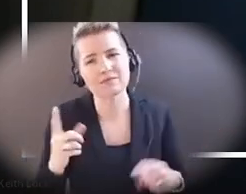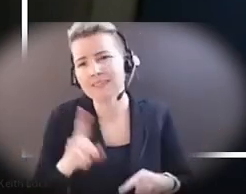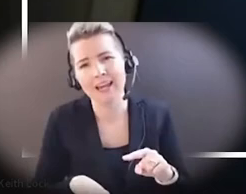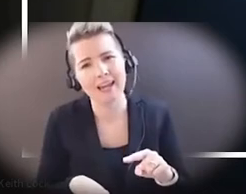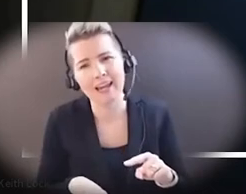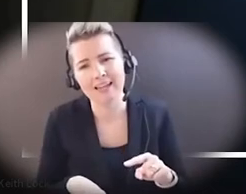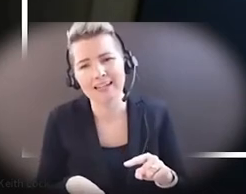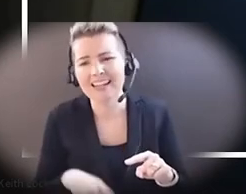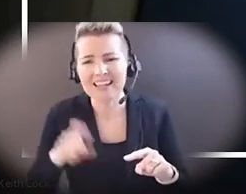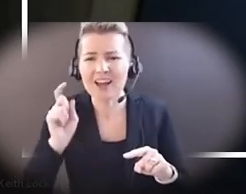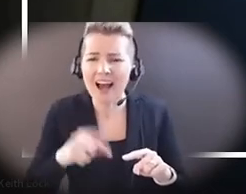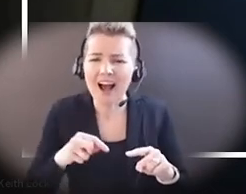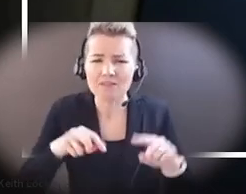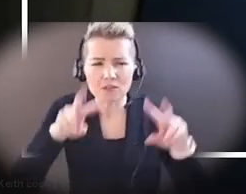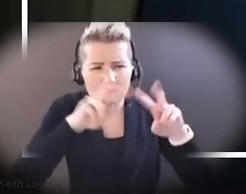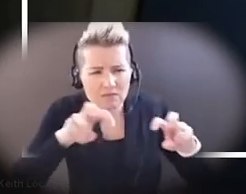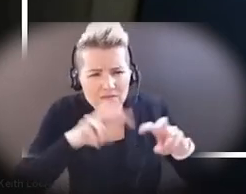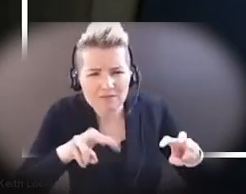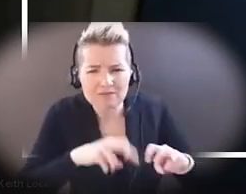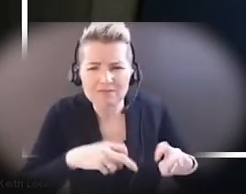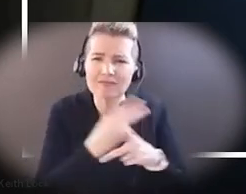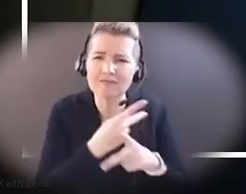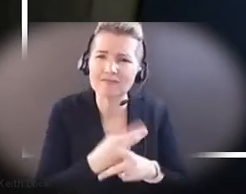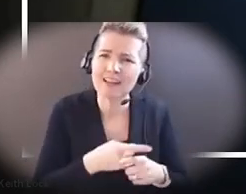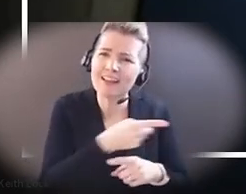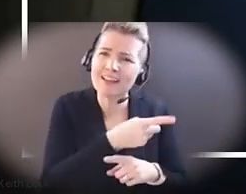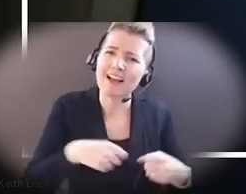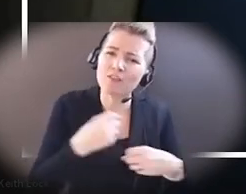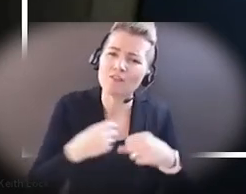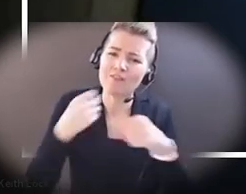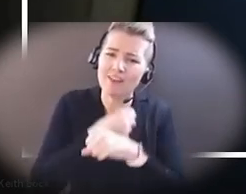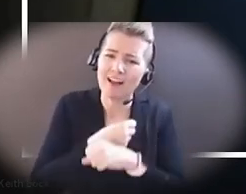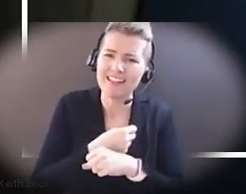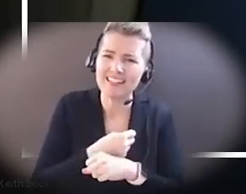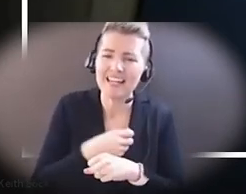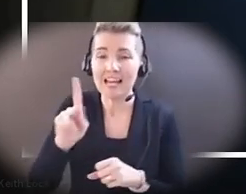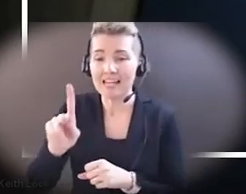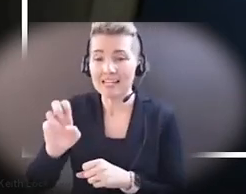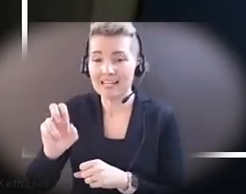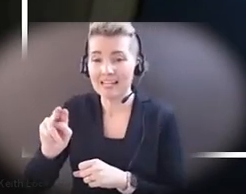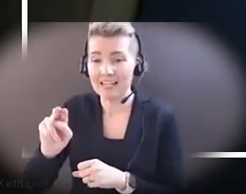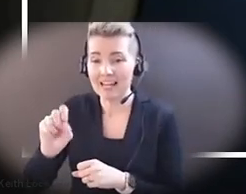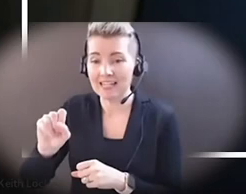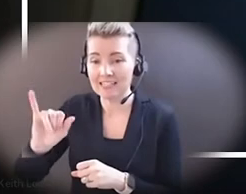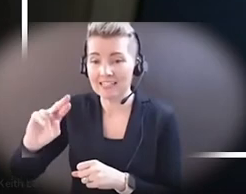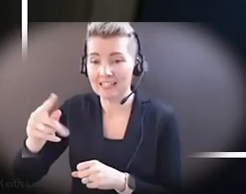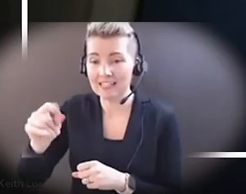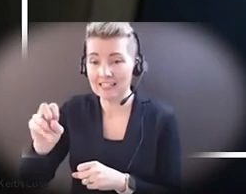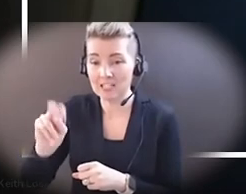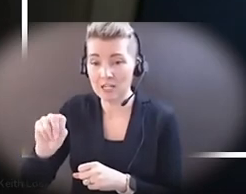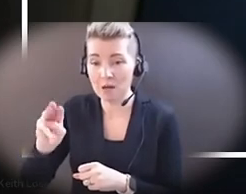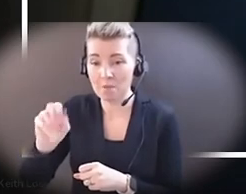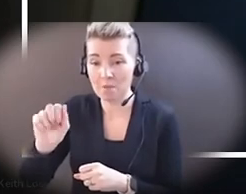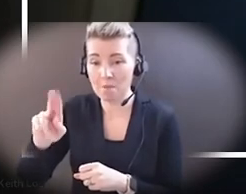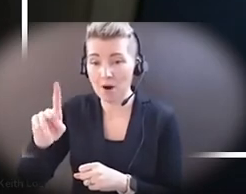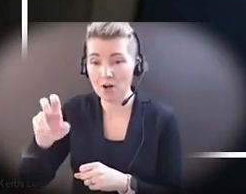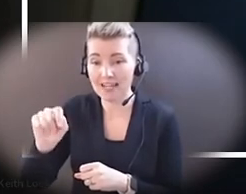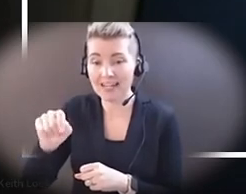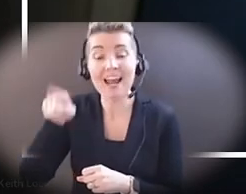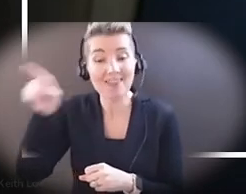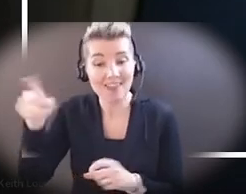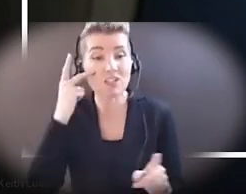there has to be some voice that can push back against it. They didn't do that in Kensington Market. They see the value of it,